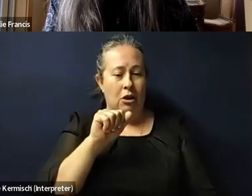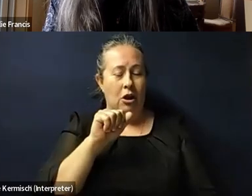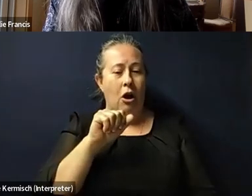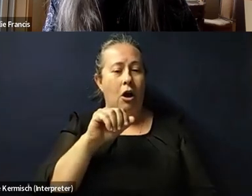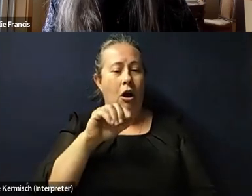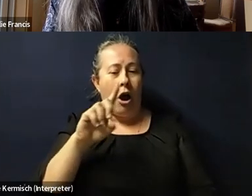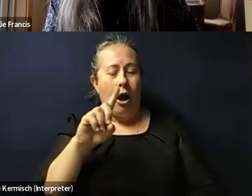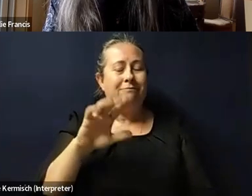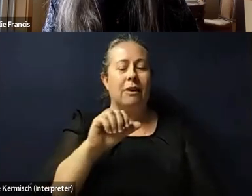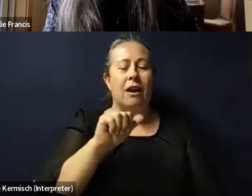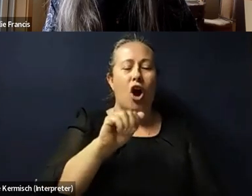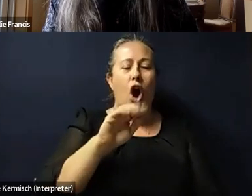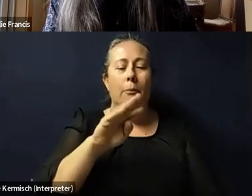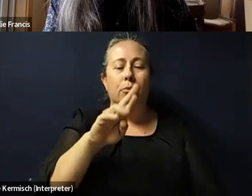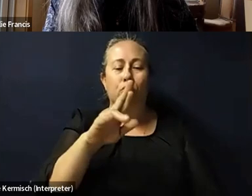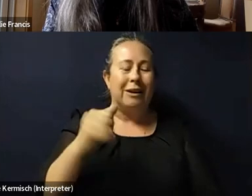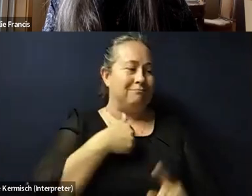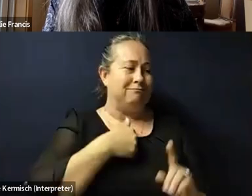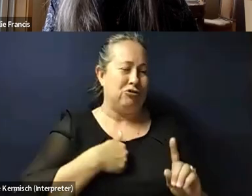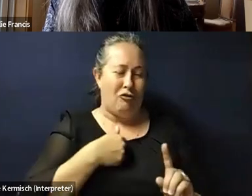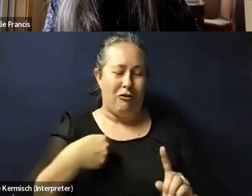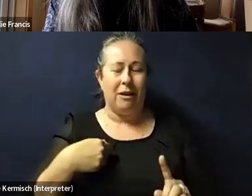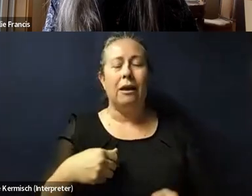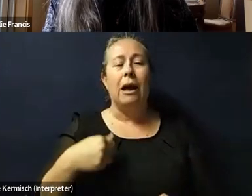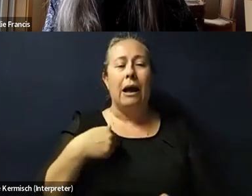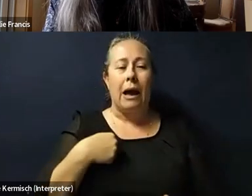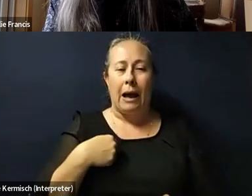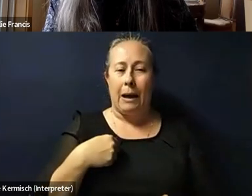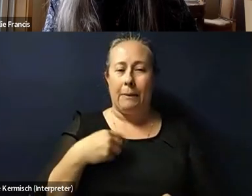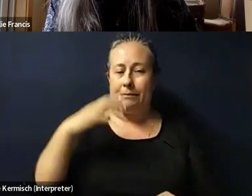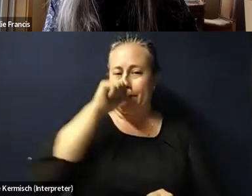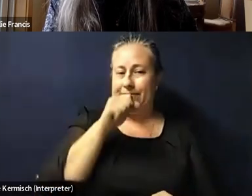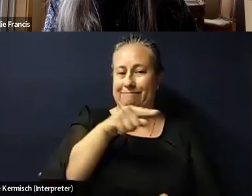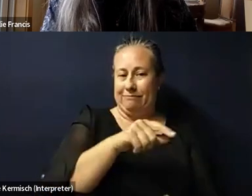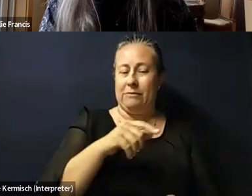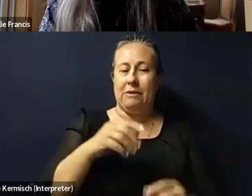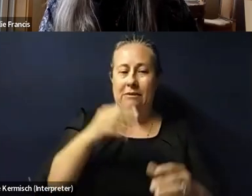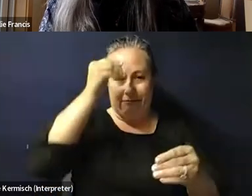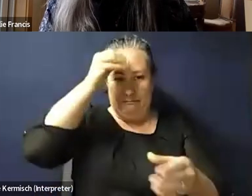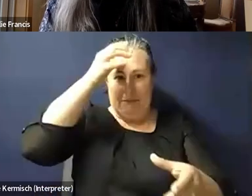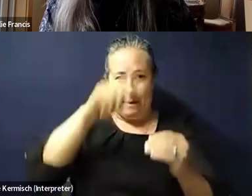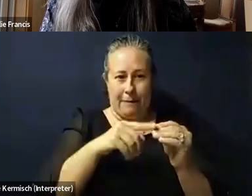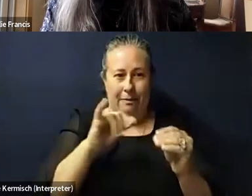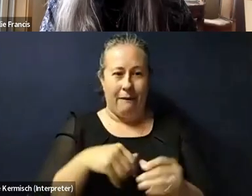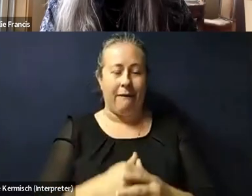Aubrey, is particularly knowledgeable about that one.